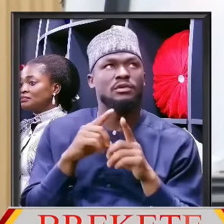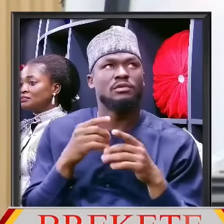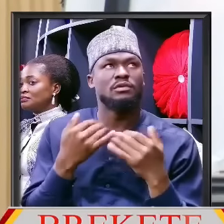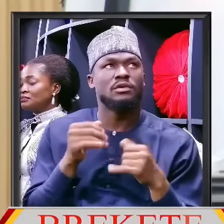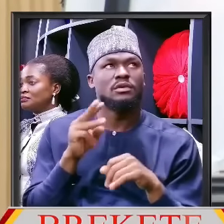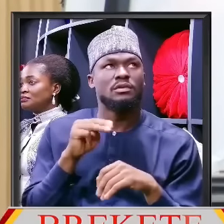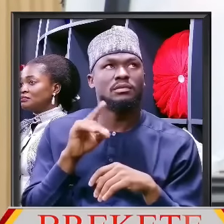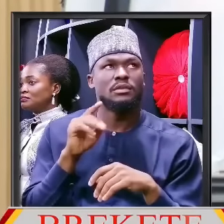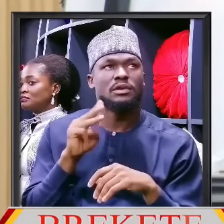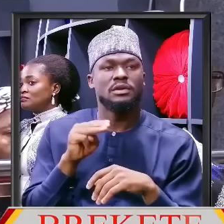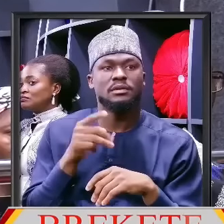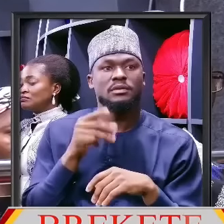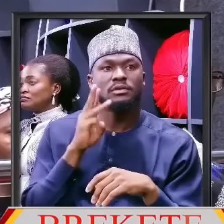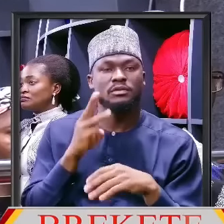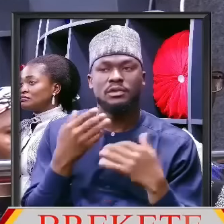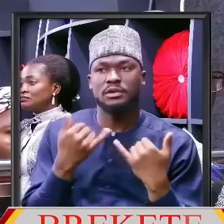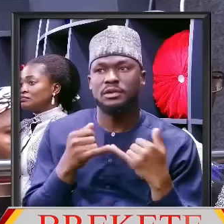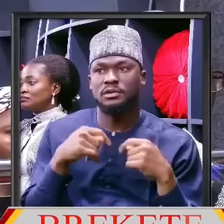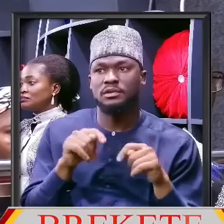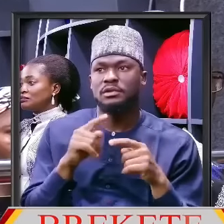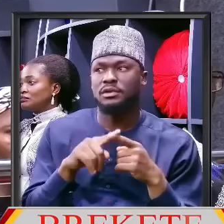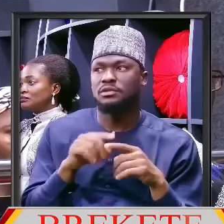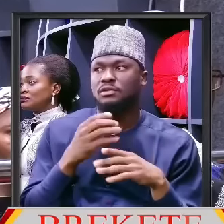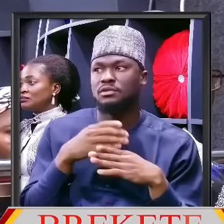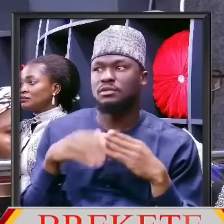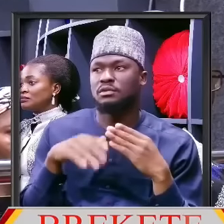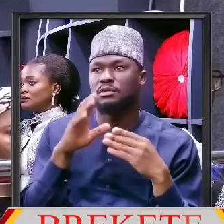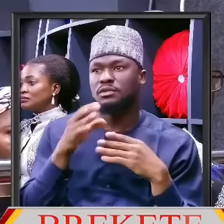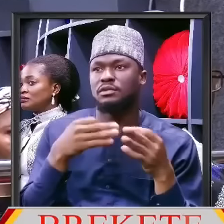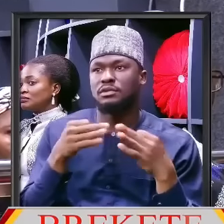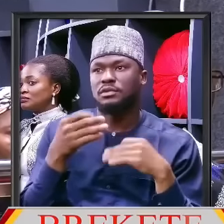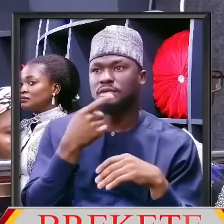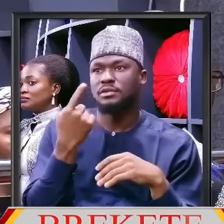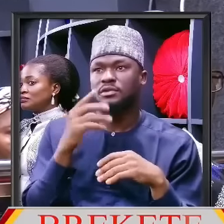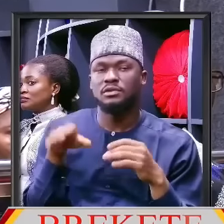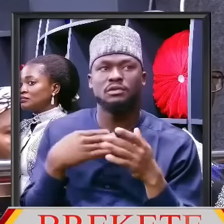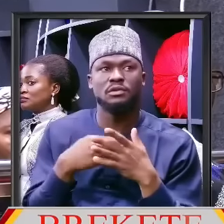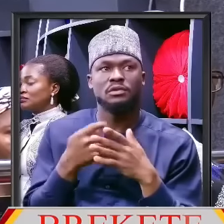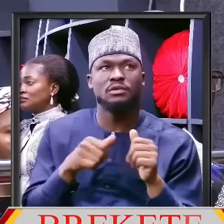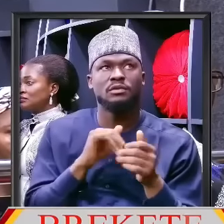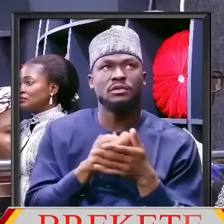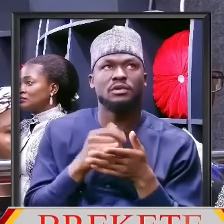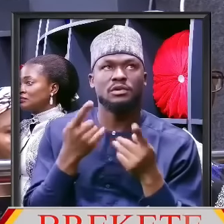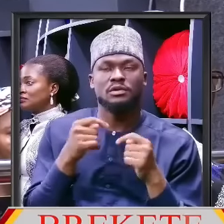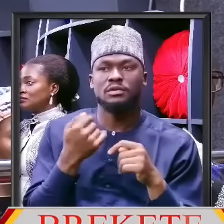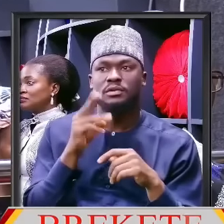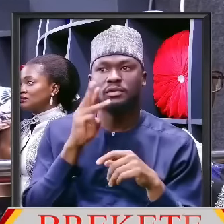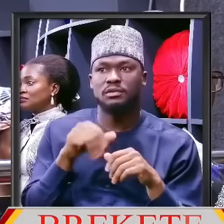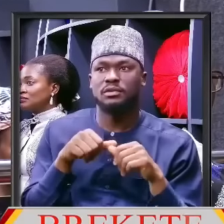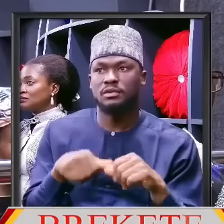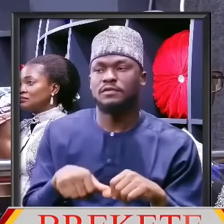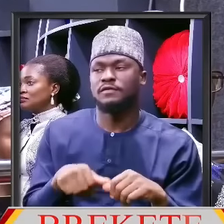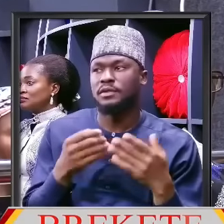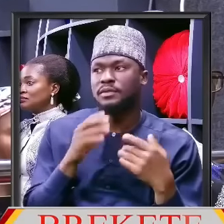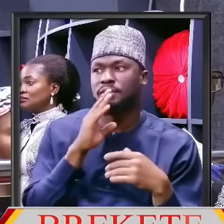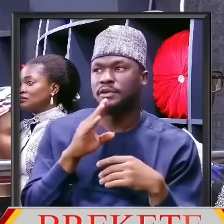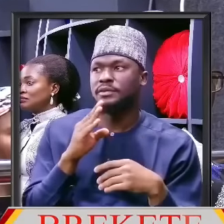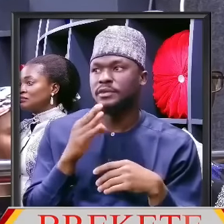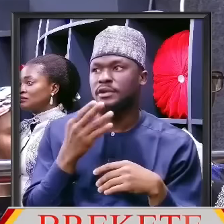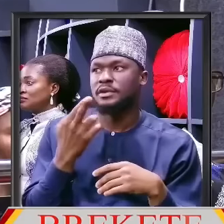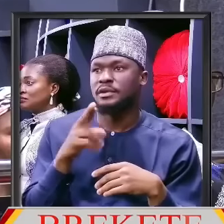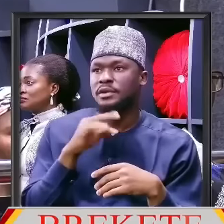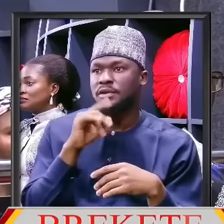So, madam, yes, sir. You go now try to round up your explanation, because all the people will follow you come, they go confirm. If you be say even you